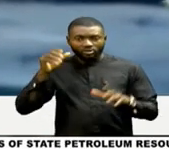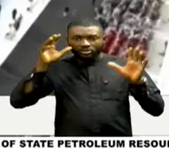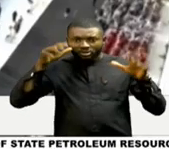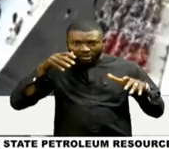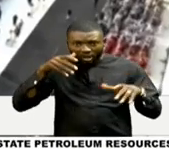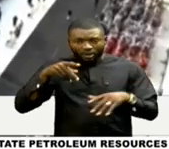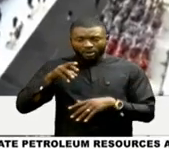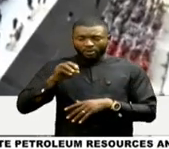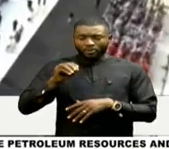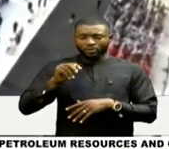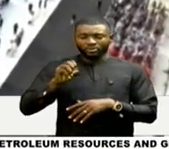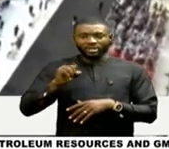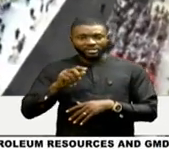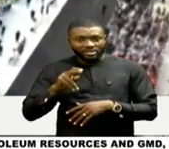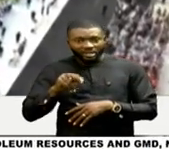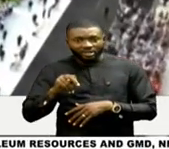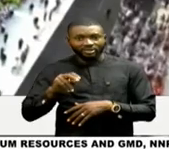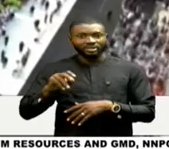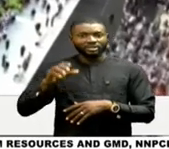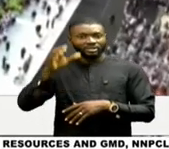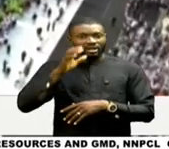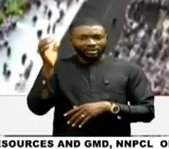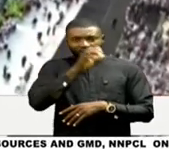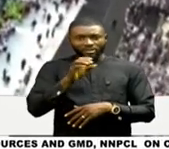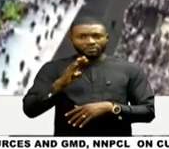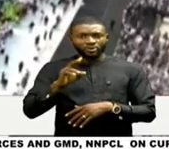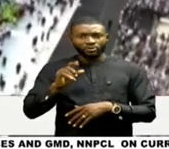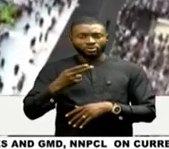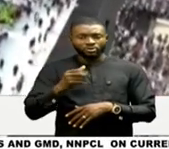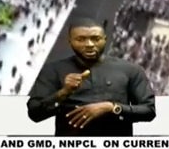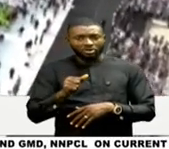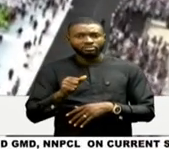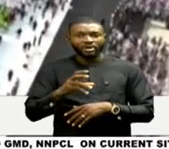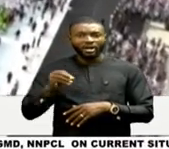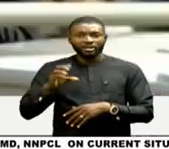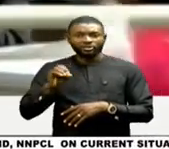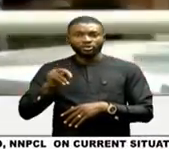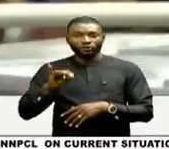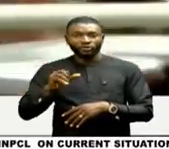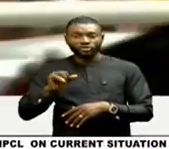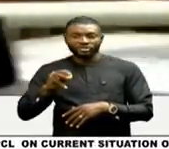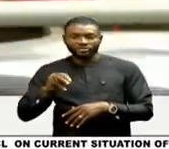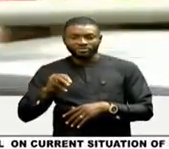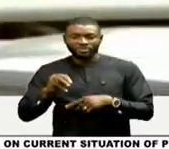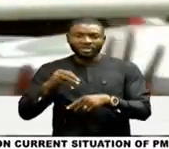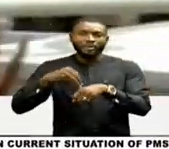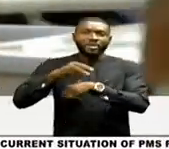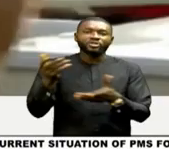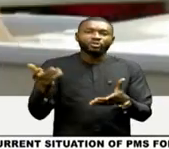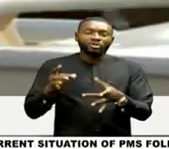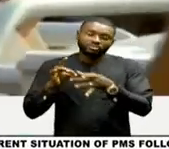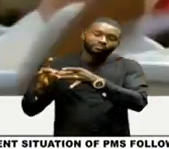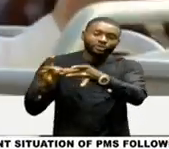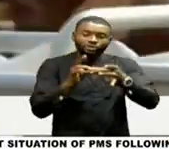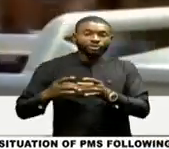Catholicism, Buddhism, Hinduism, and Confucianism, Pope Francis underlined a message of unity, saying, and I